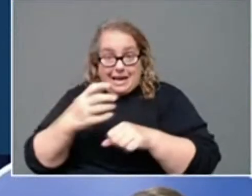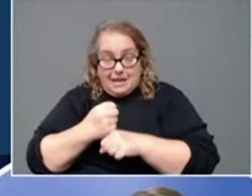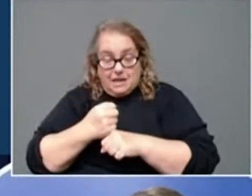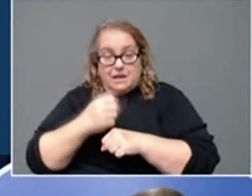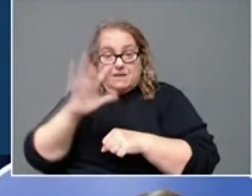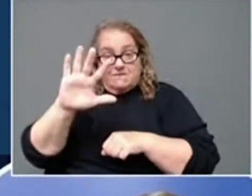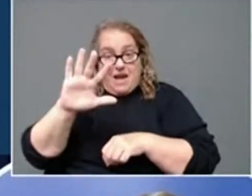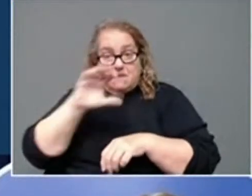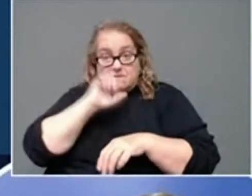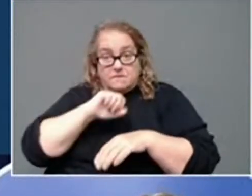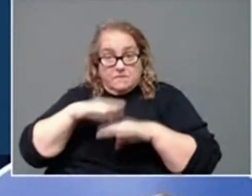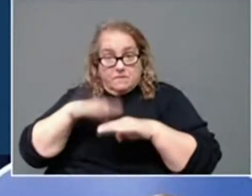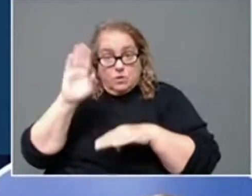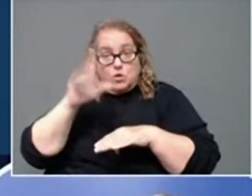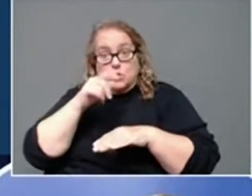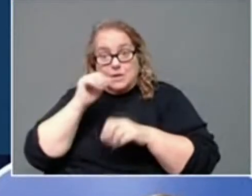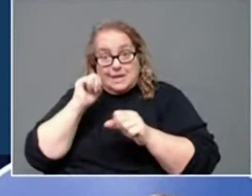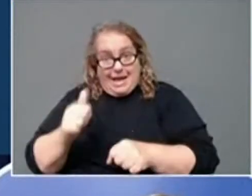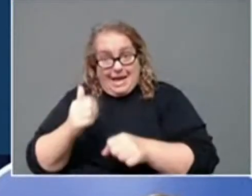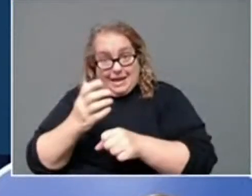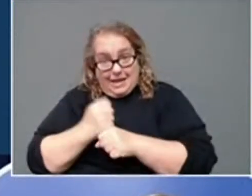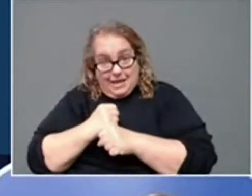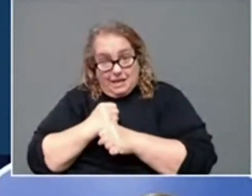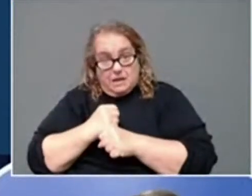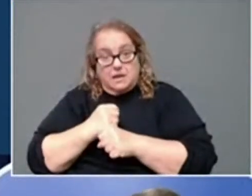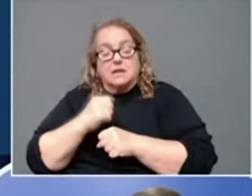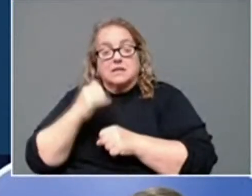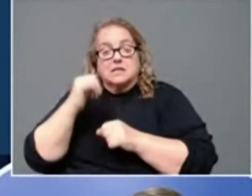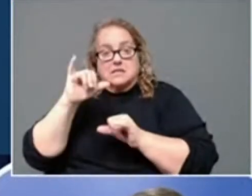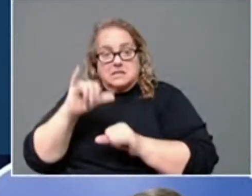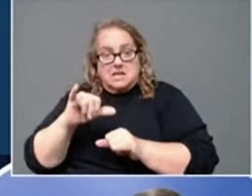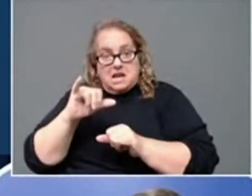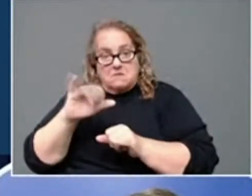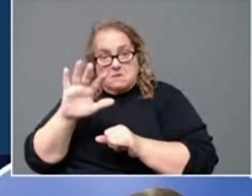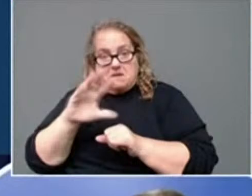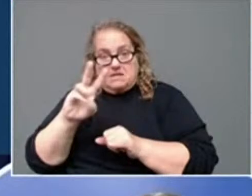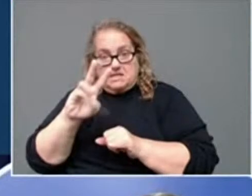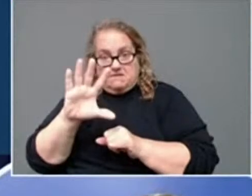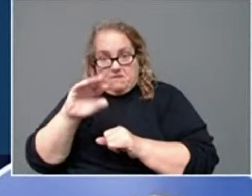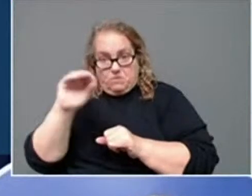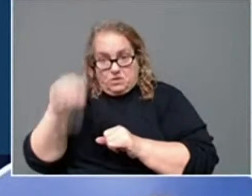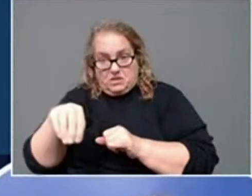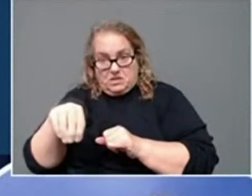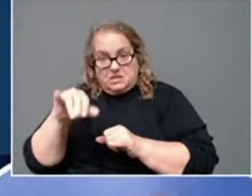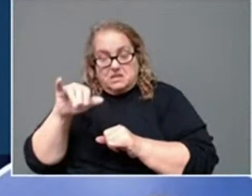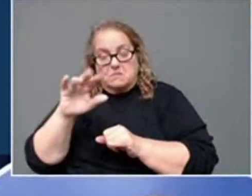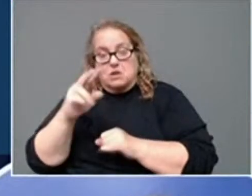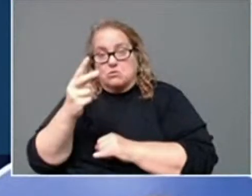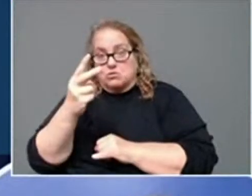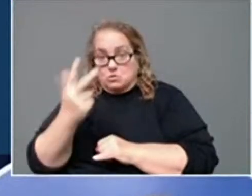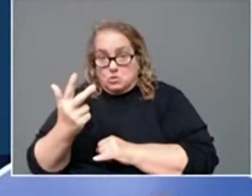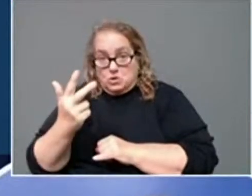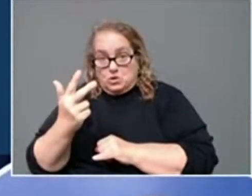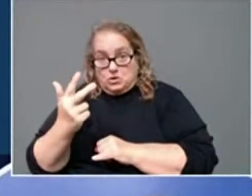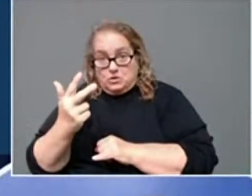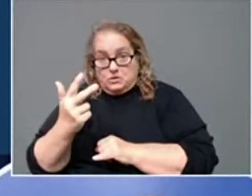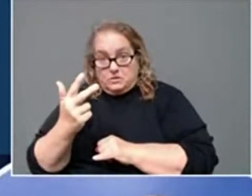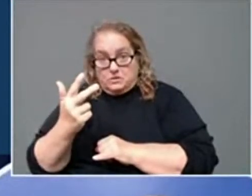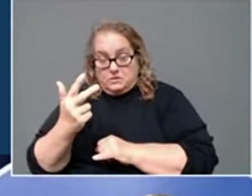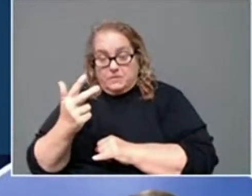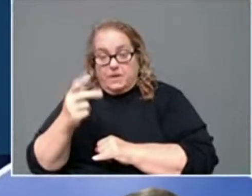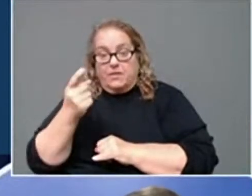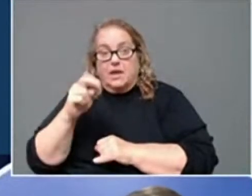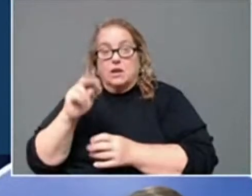people that can actually get a vaccine, staying the same, about 65%. That's about 2/3. And then